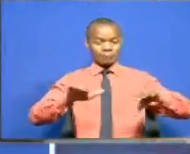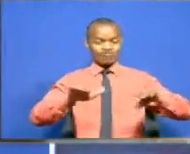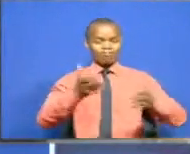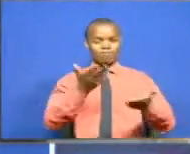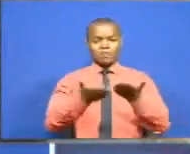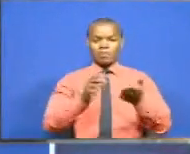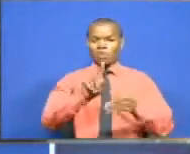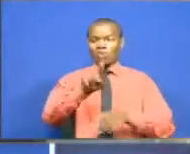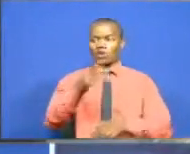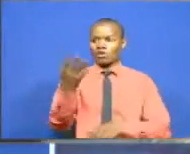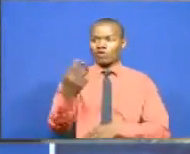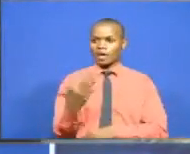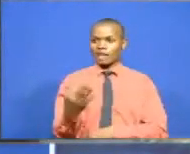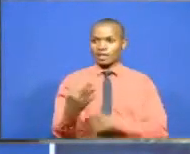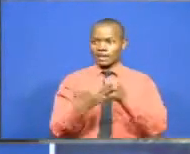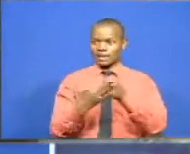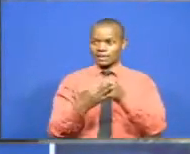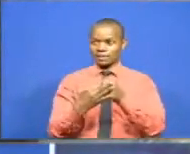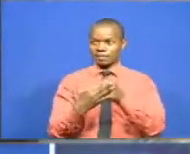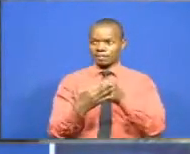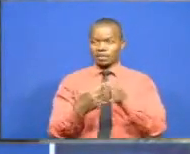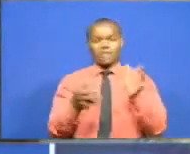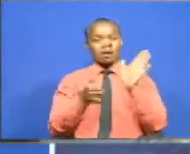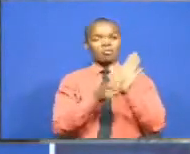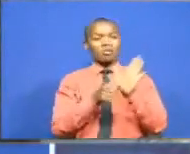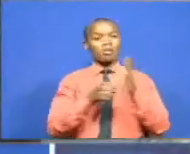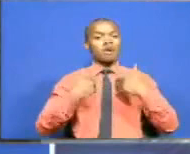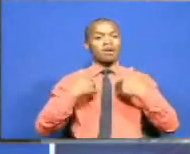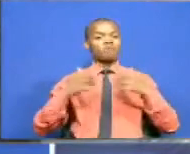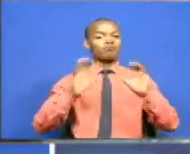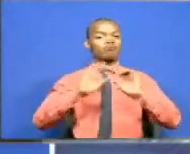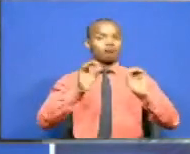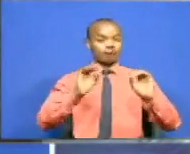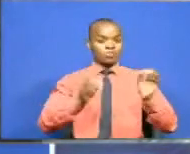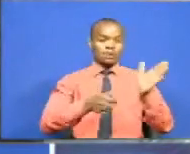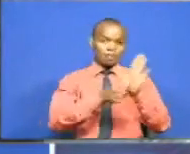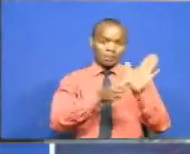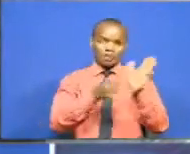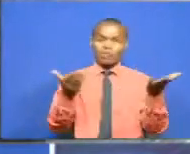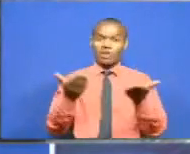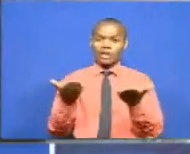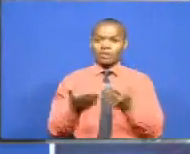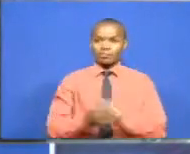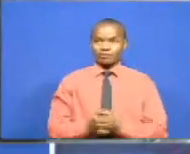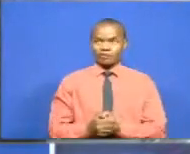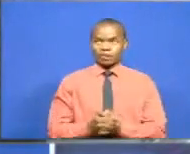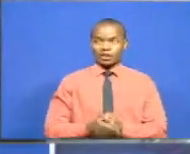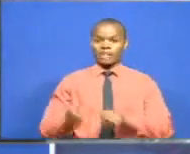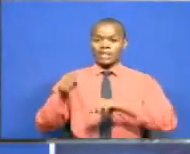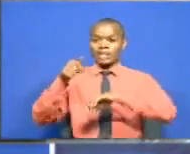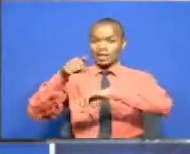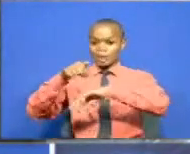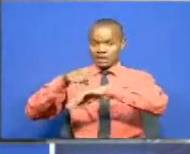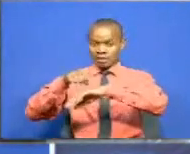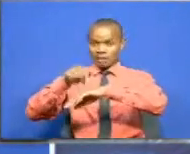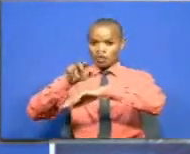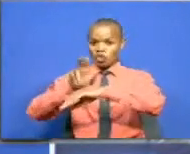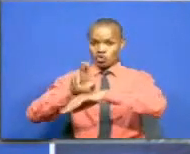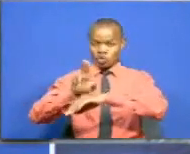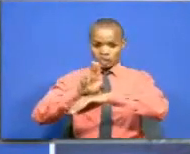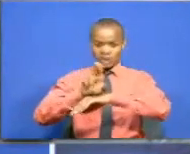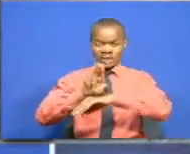that. We absolutely have no problem with that. What we have a problem is using land for